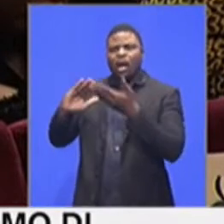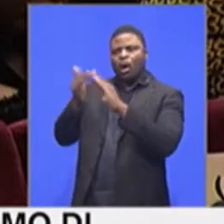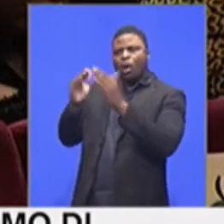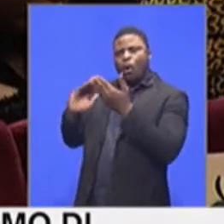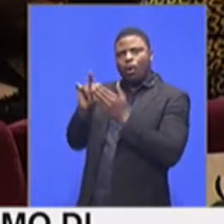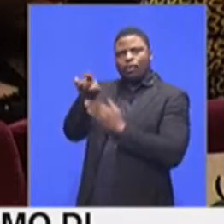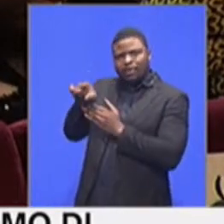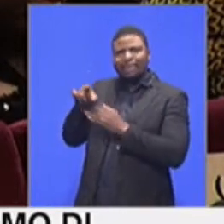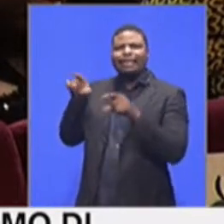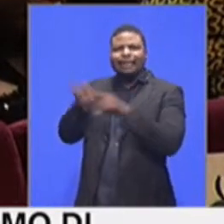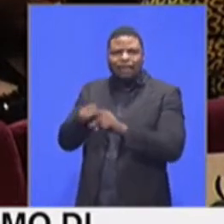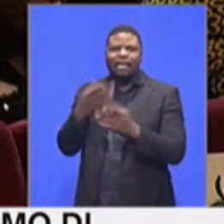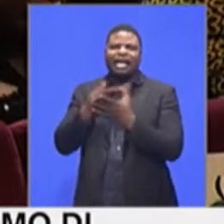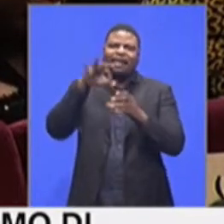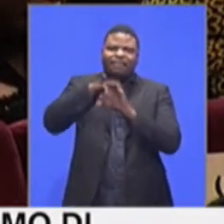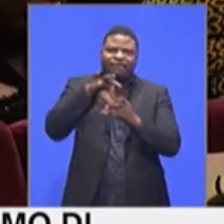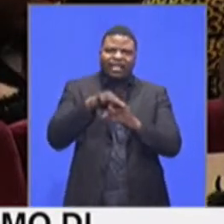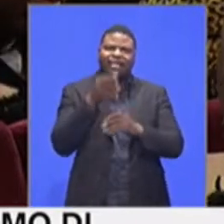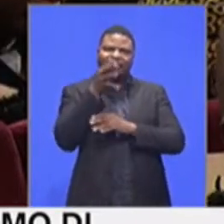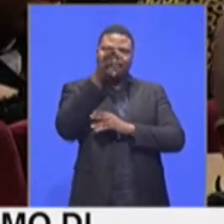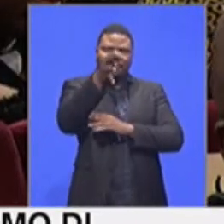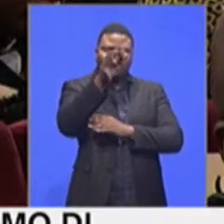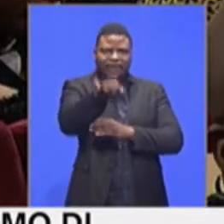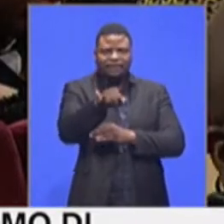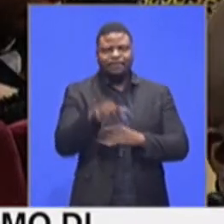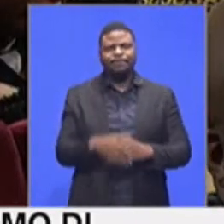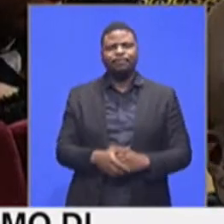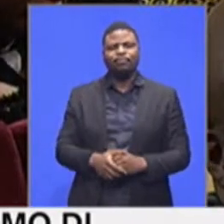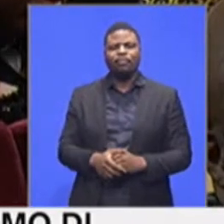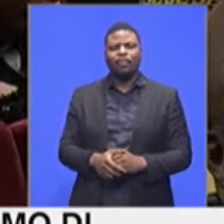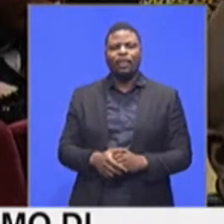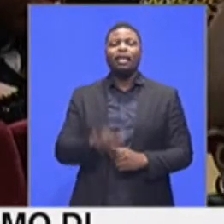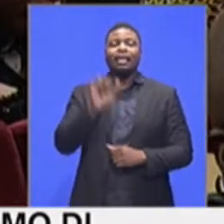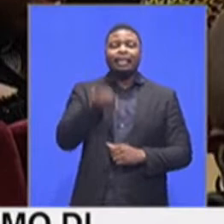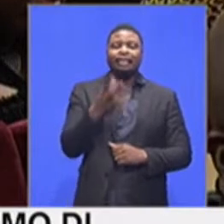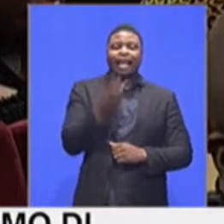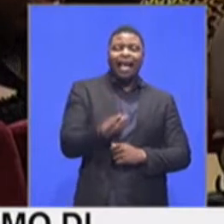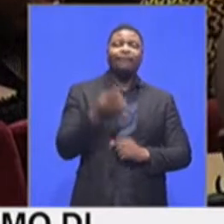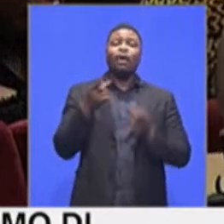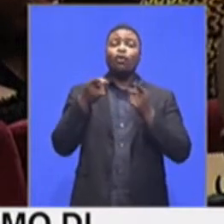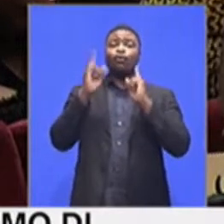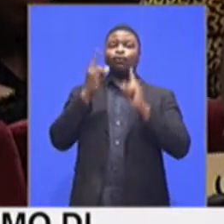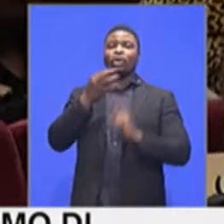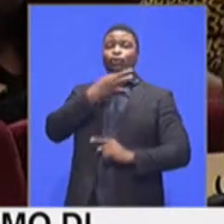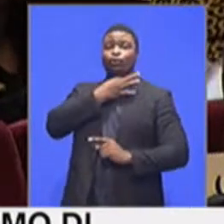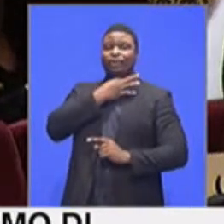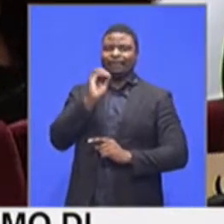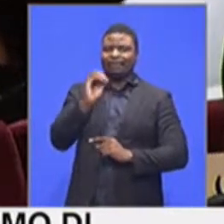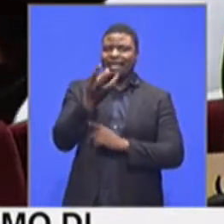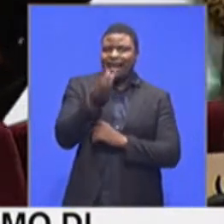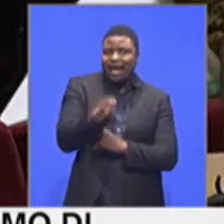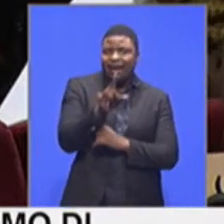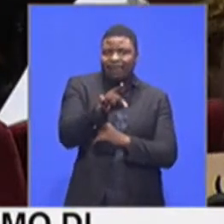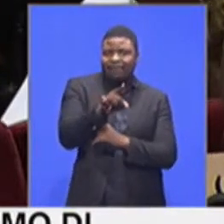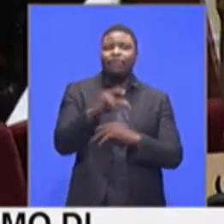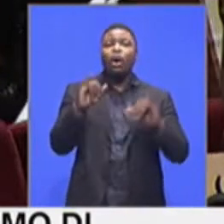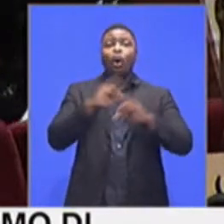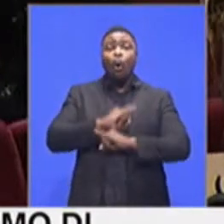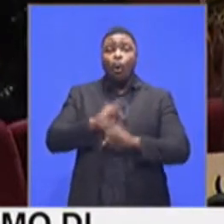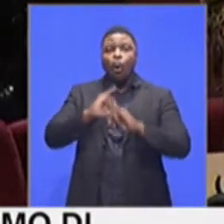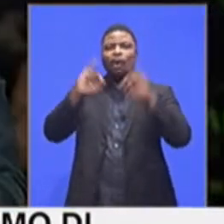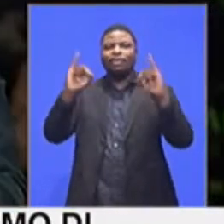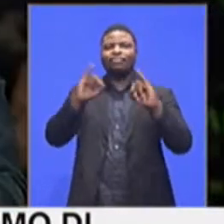future. There are risks to the fiscal outlook. These include a worsening of the economic